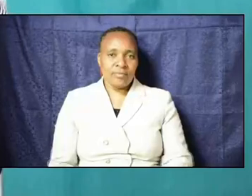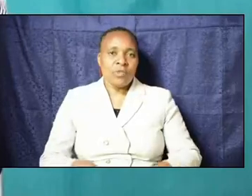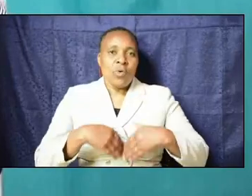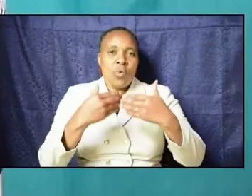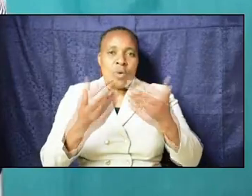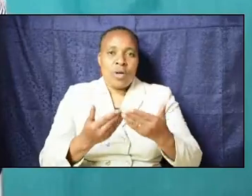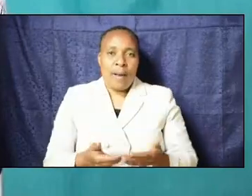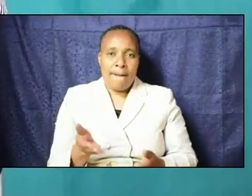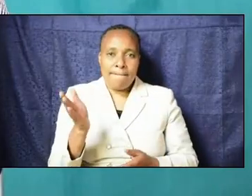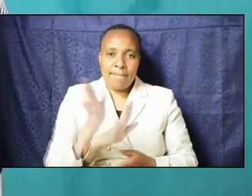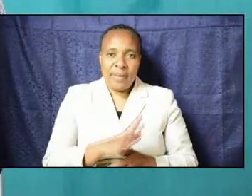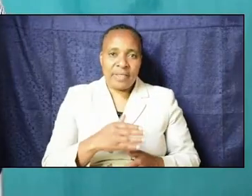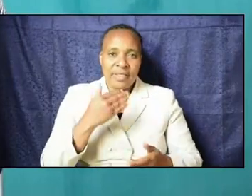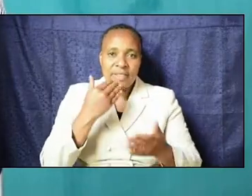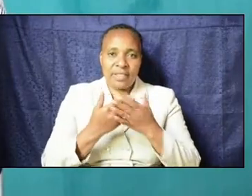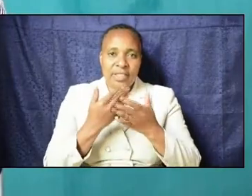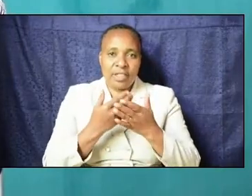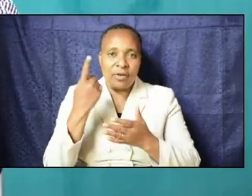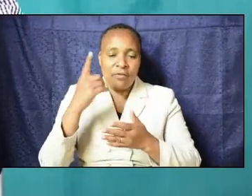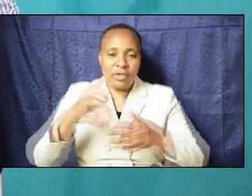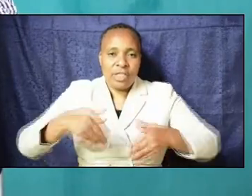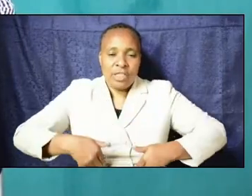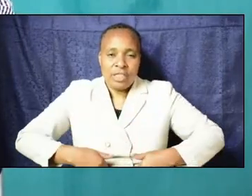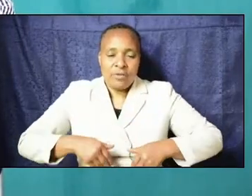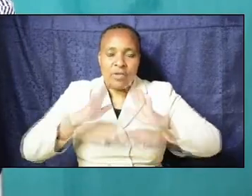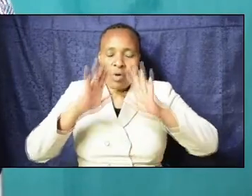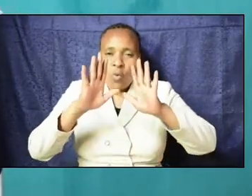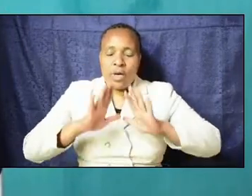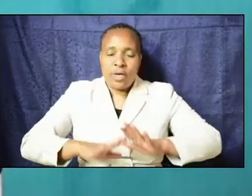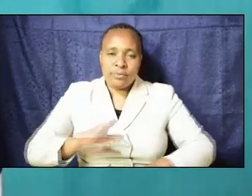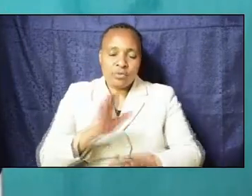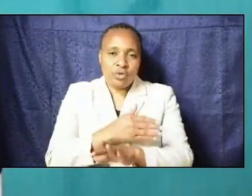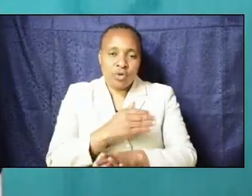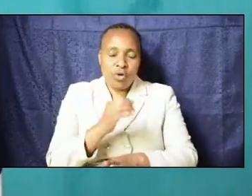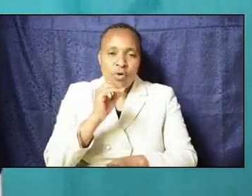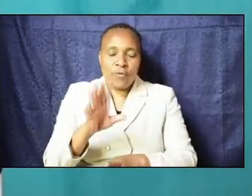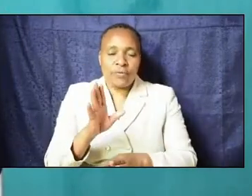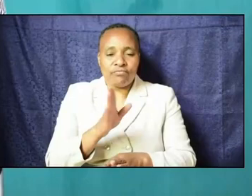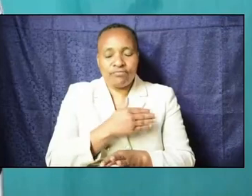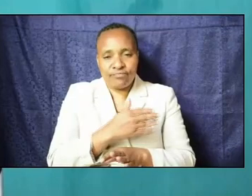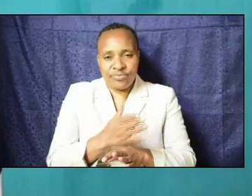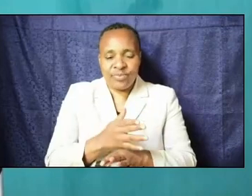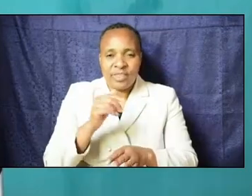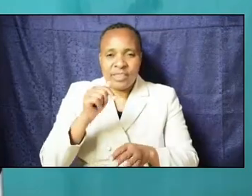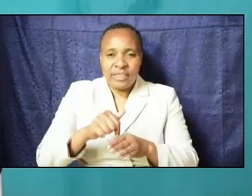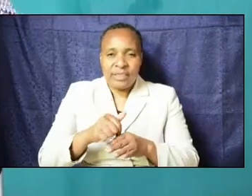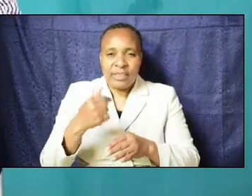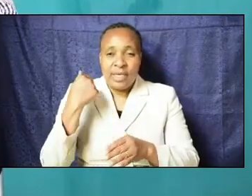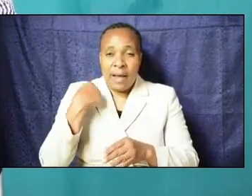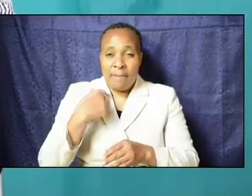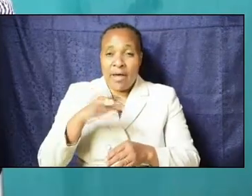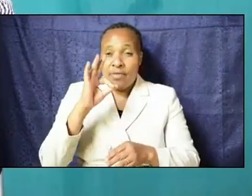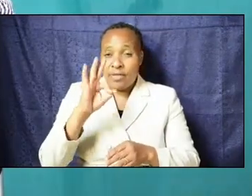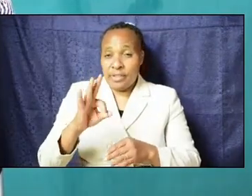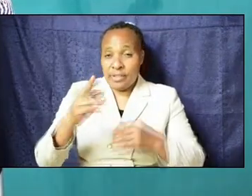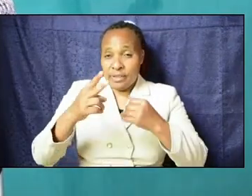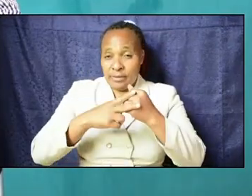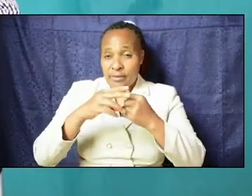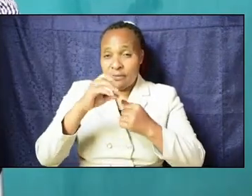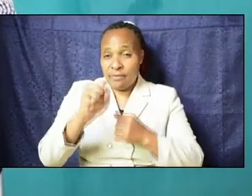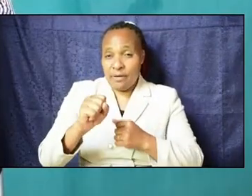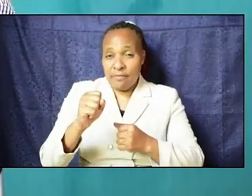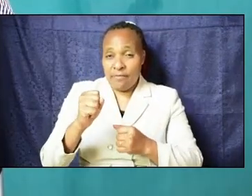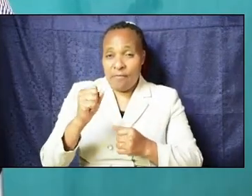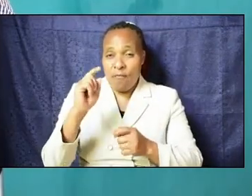Welcome back. Thank you, orchestra team, for the wonderful item of music. That is hymn number 375 from our